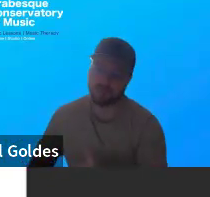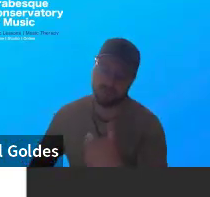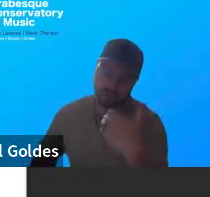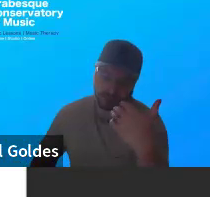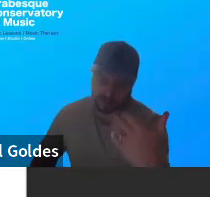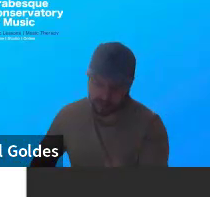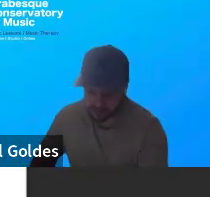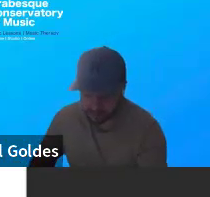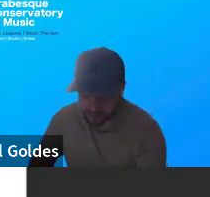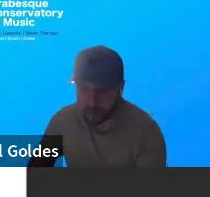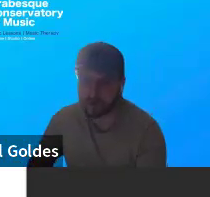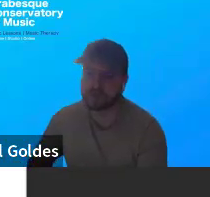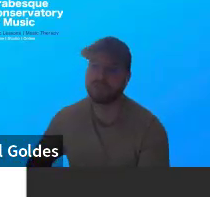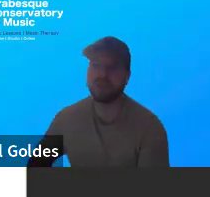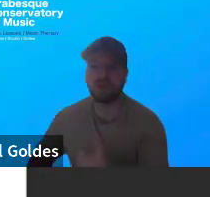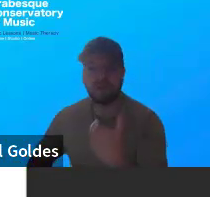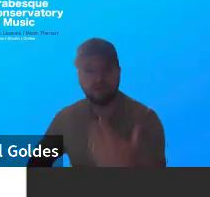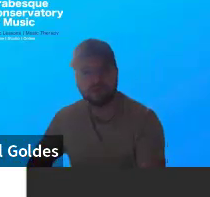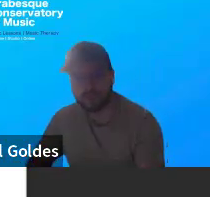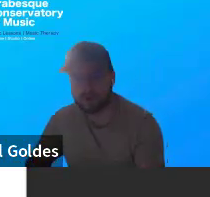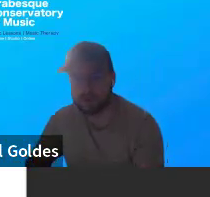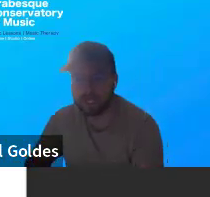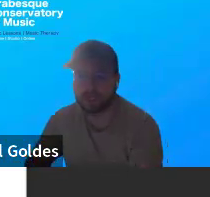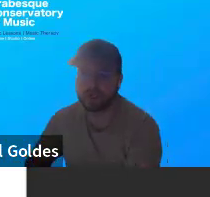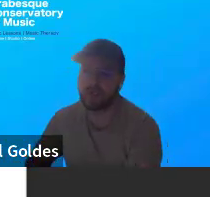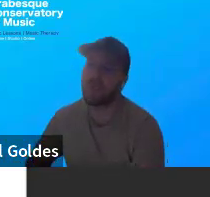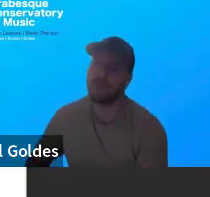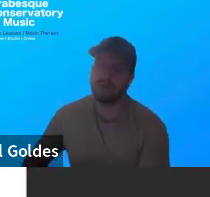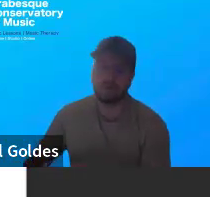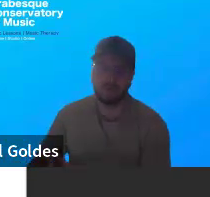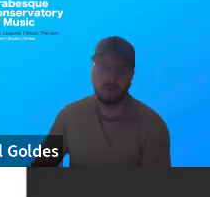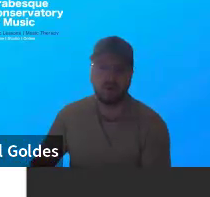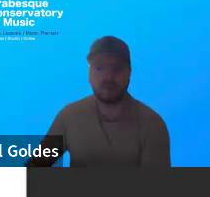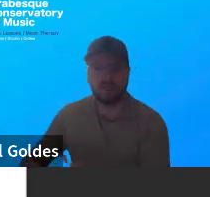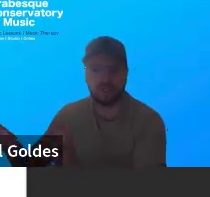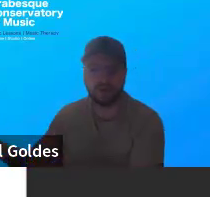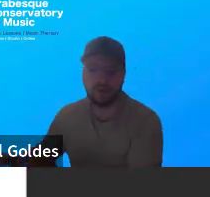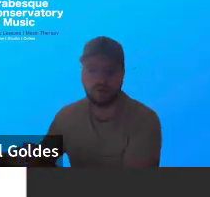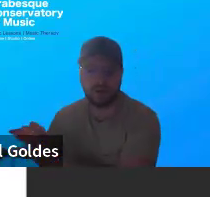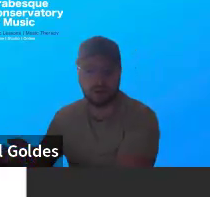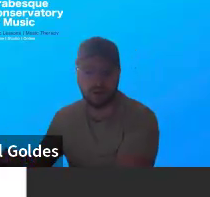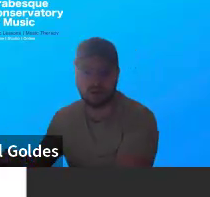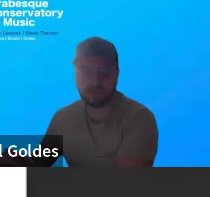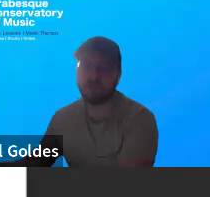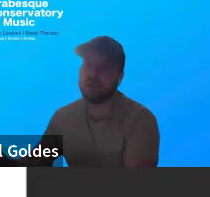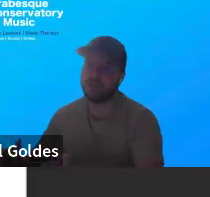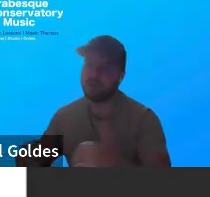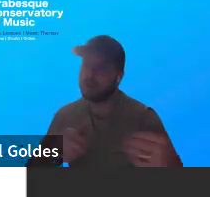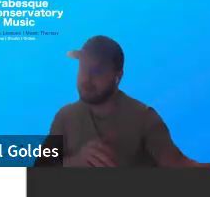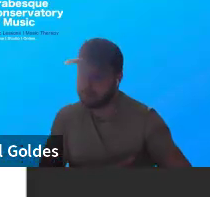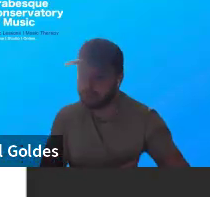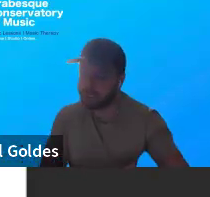into play because it's monthly reports, documentation to work essentially on the non-medical